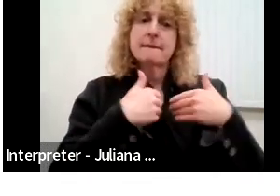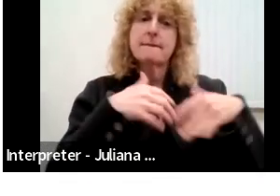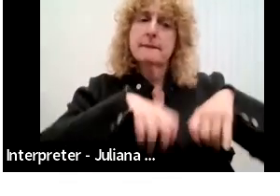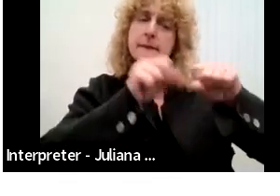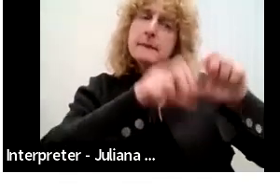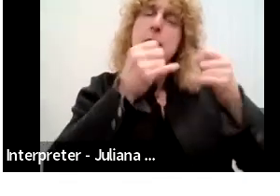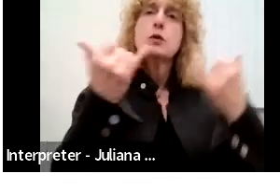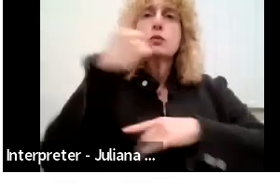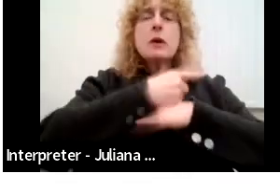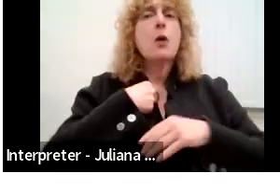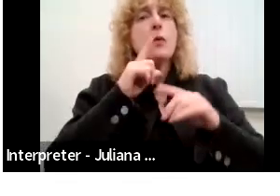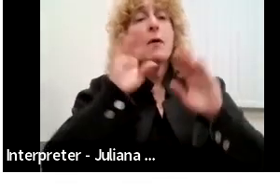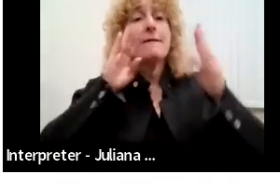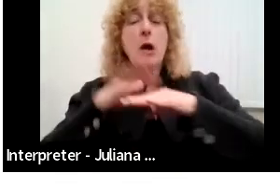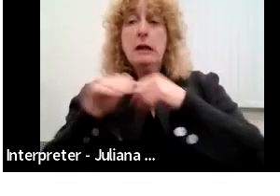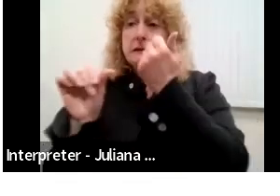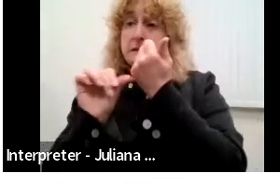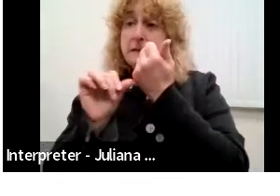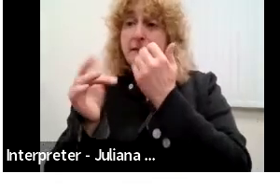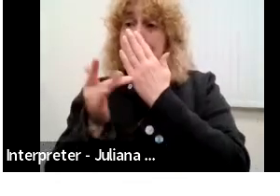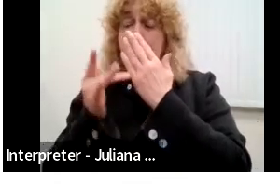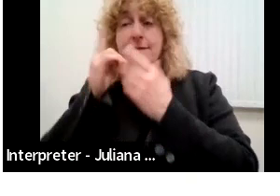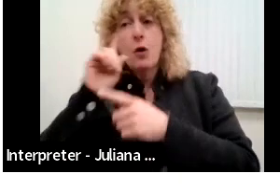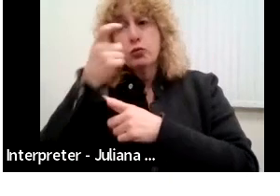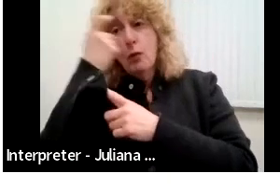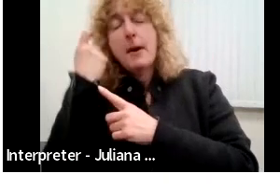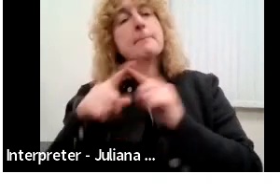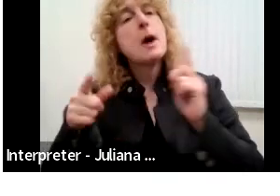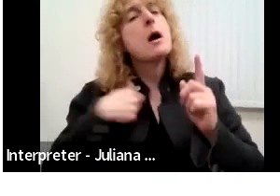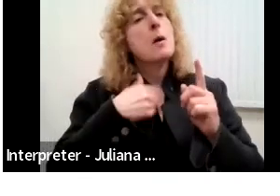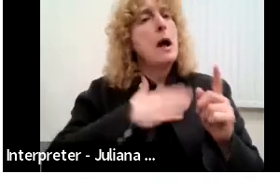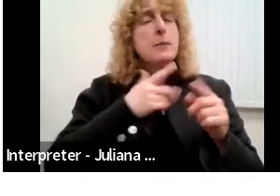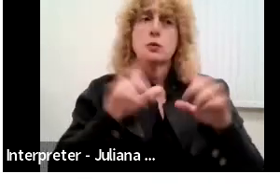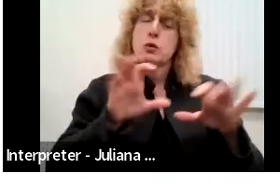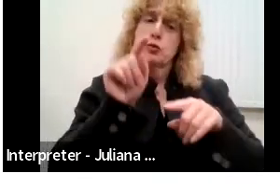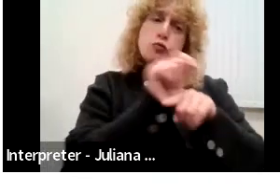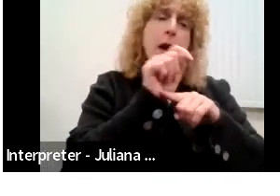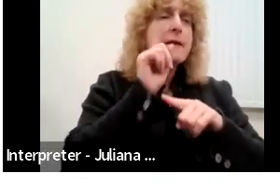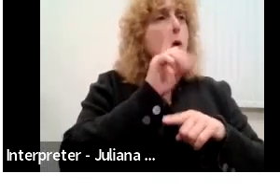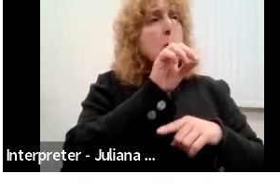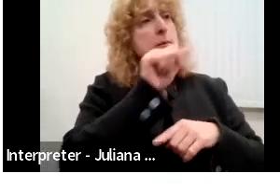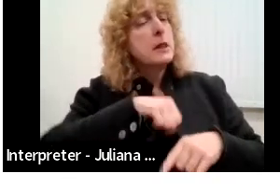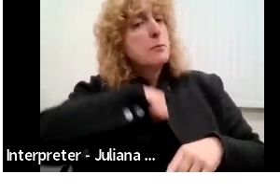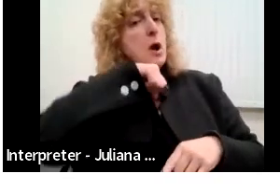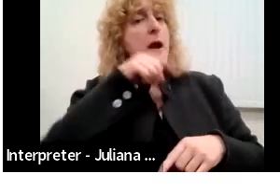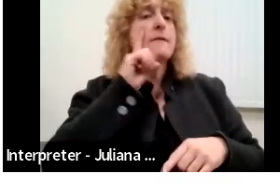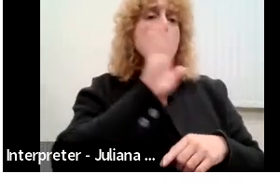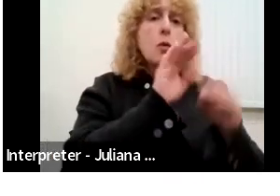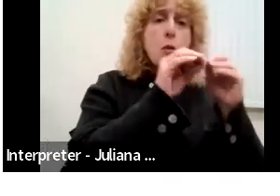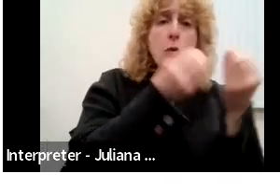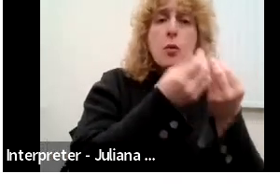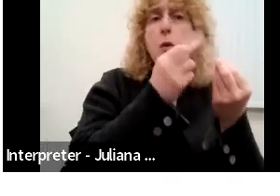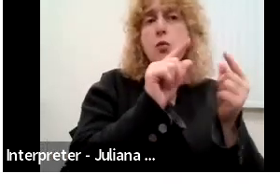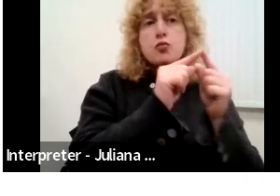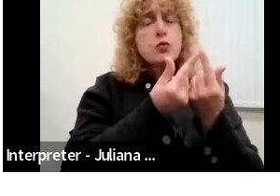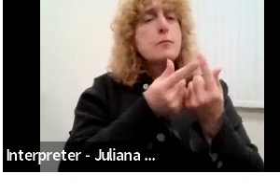on assistive technology available for trauma, but we'd be happy to do a training for disability pride for your organization or groups that you're a part